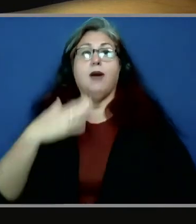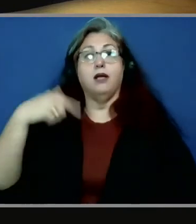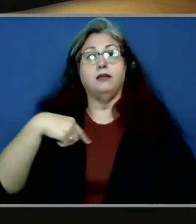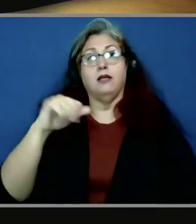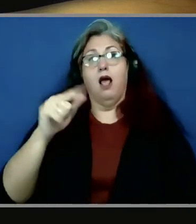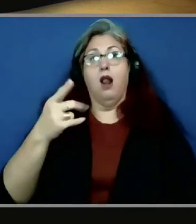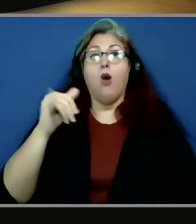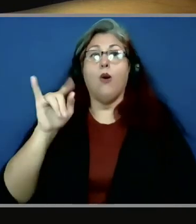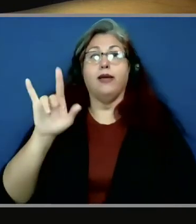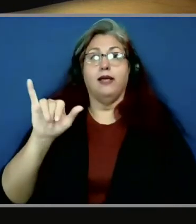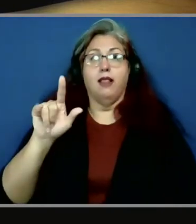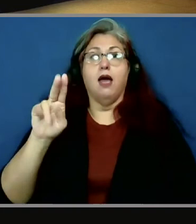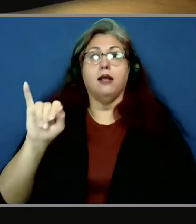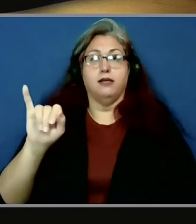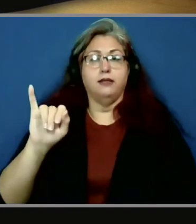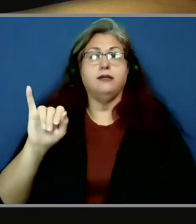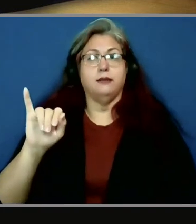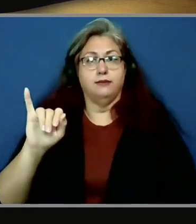Alohilani.